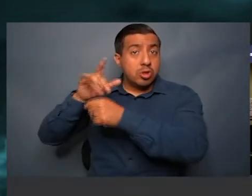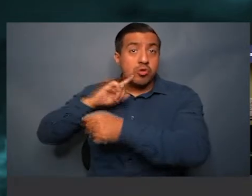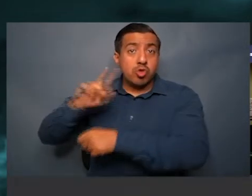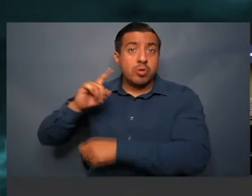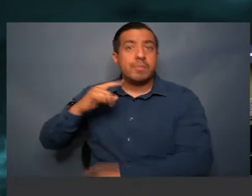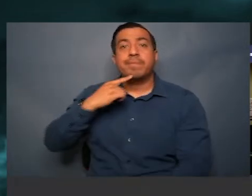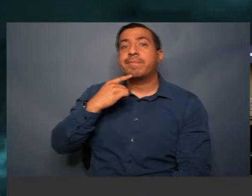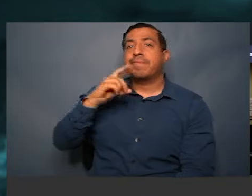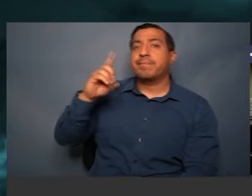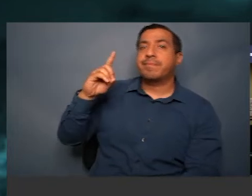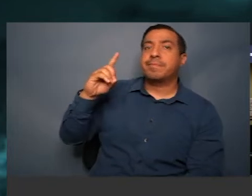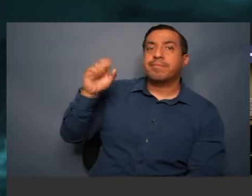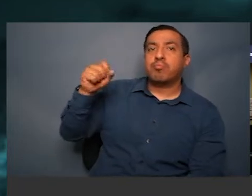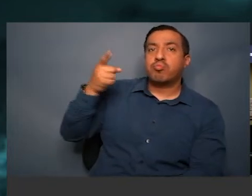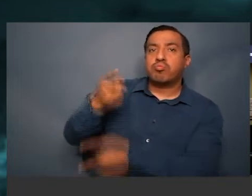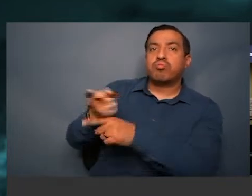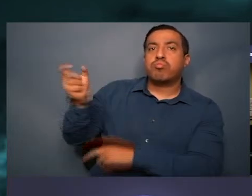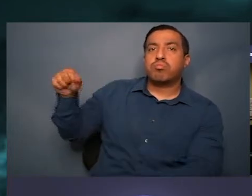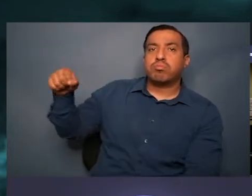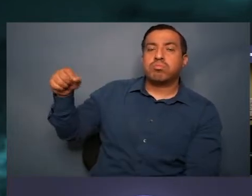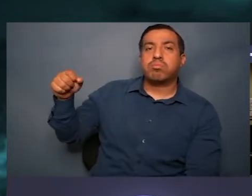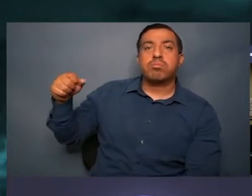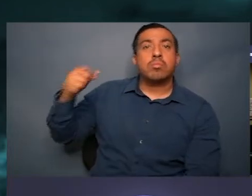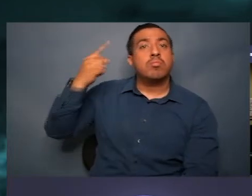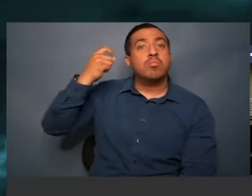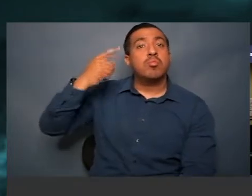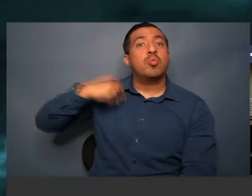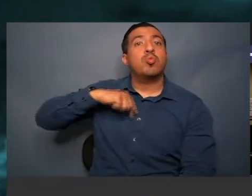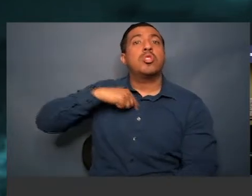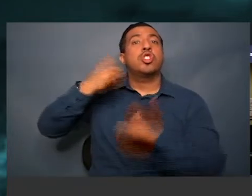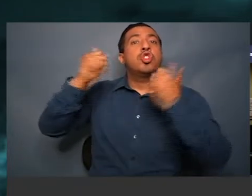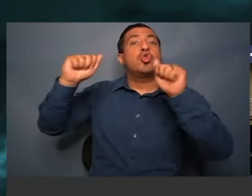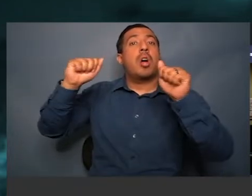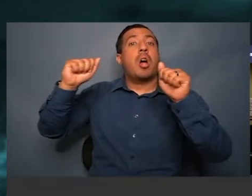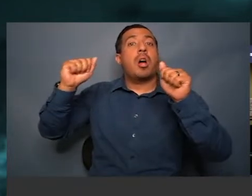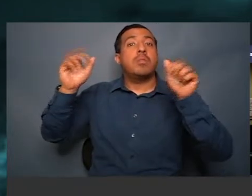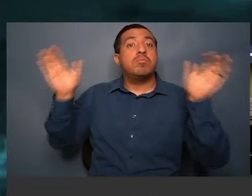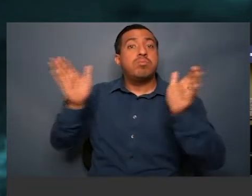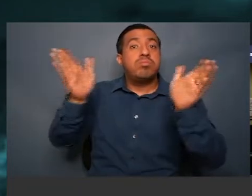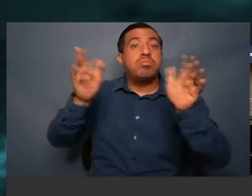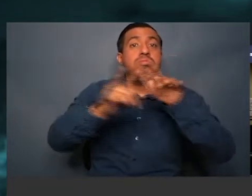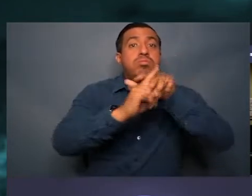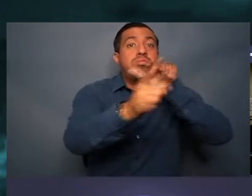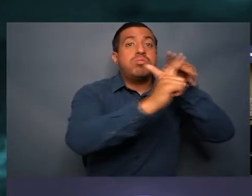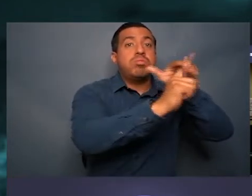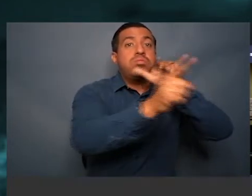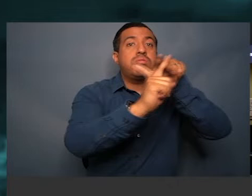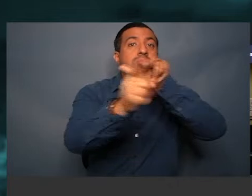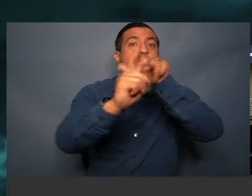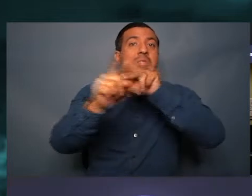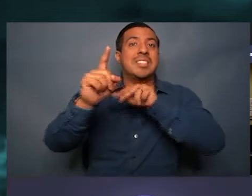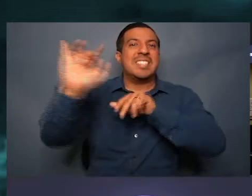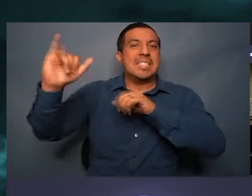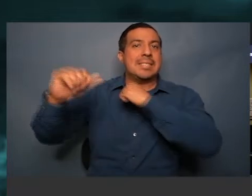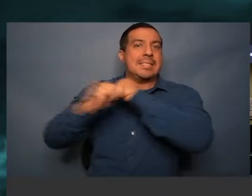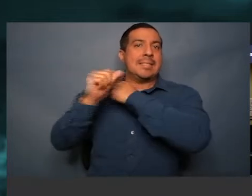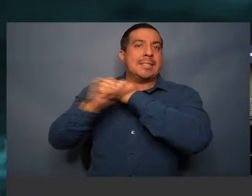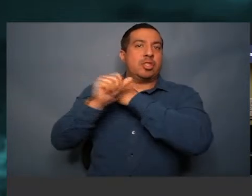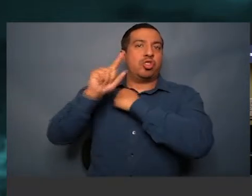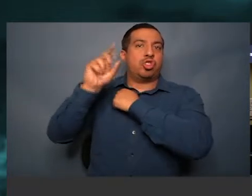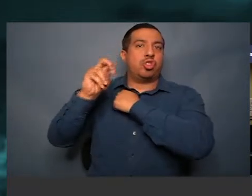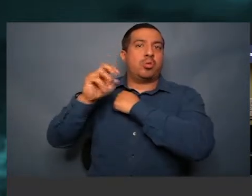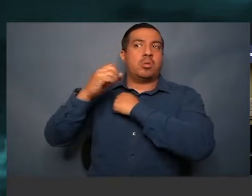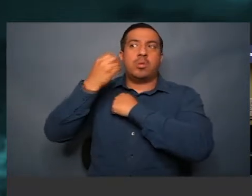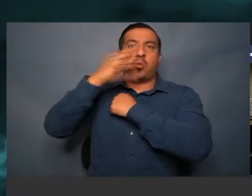Yeah, Dan, echo what Mark was saying. Once again, we're trying to get everybody away from the danger zone. So we don't do,